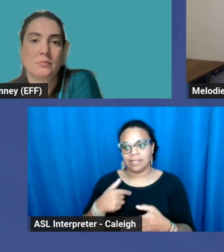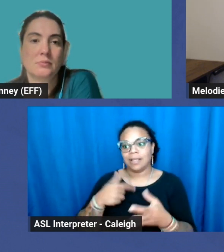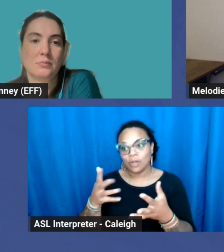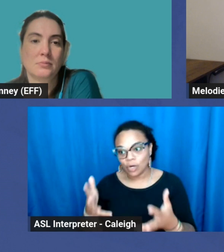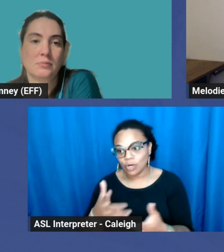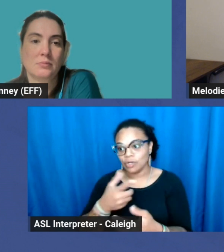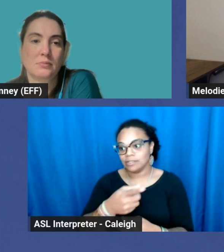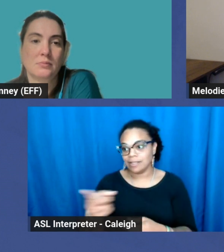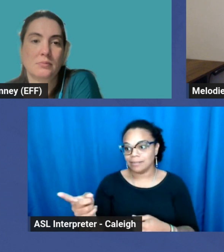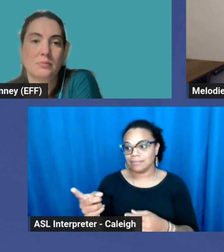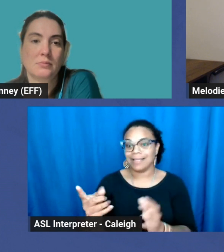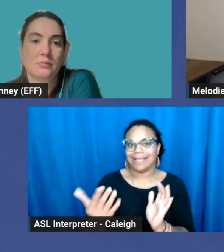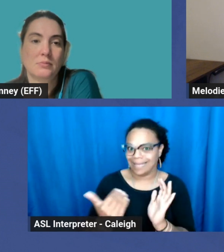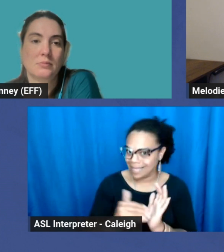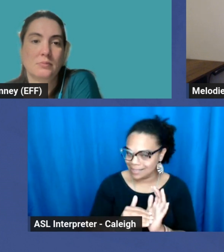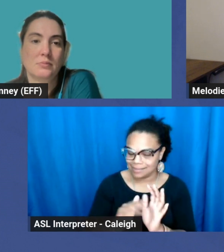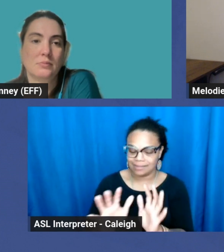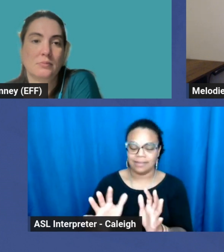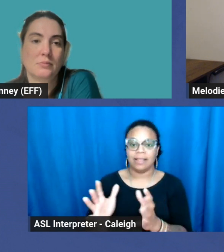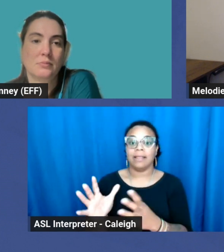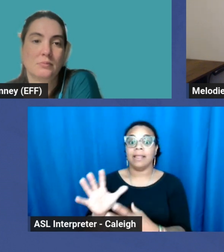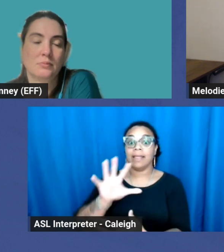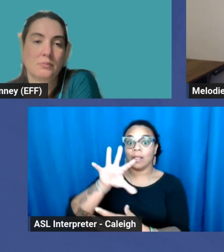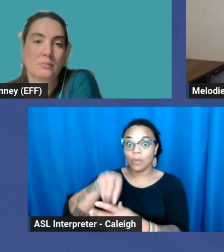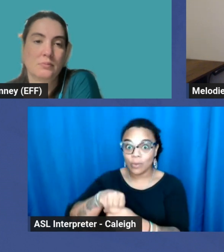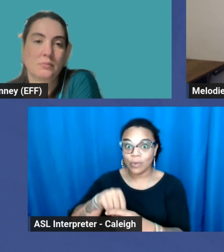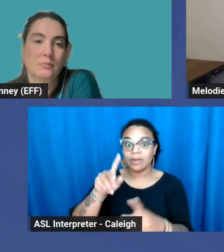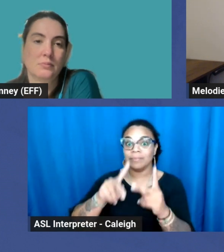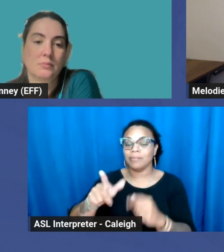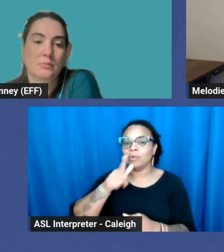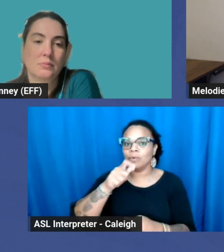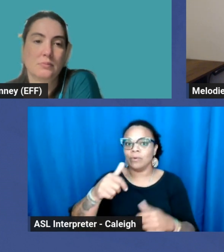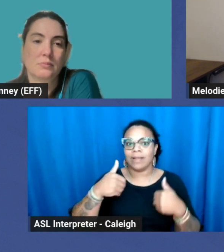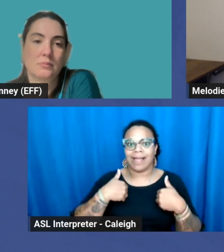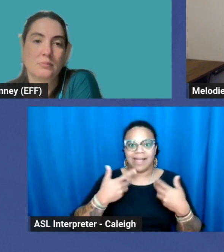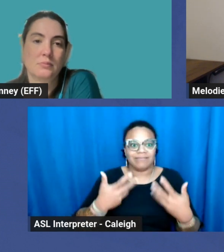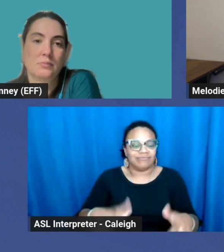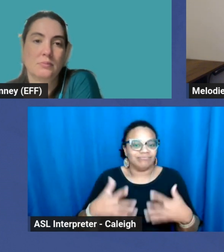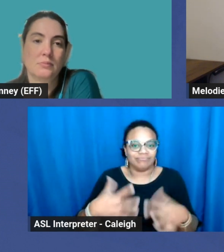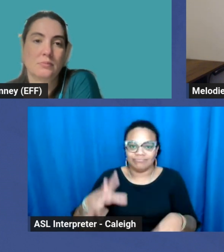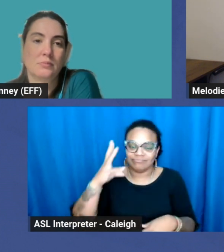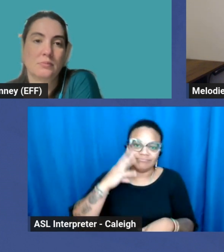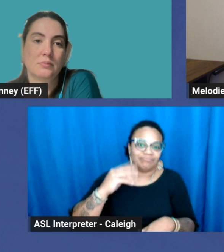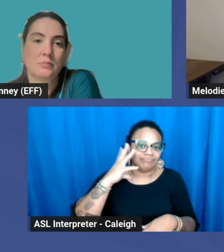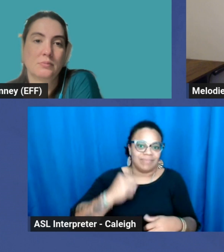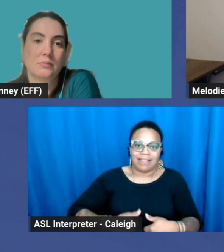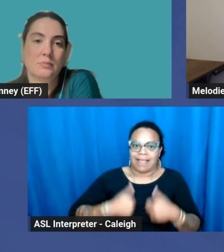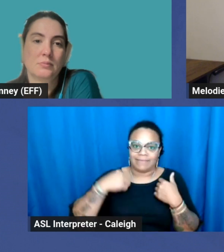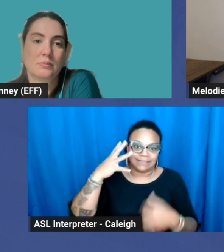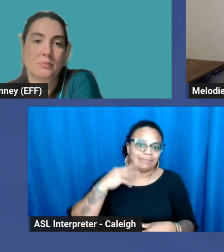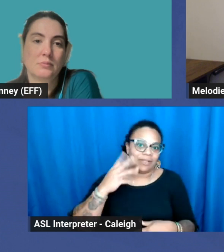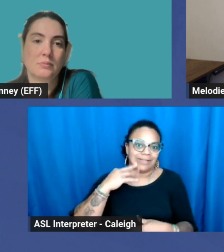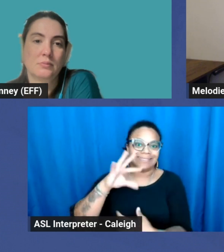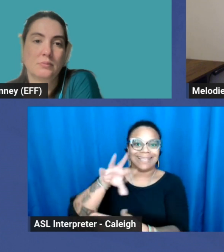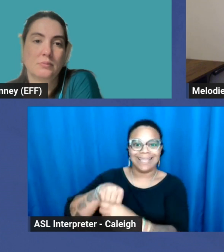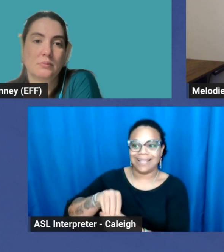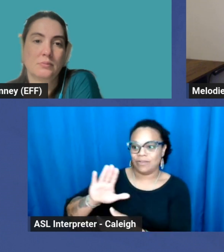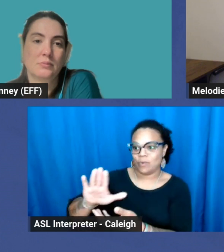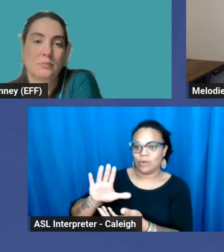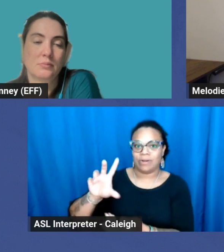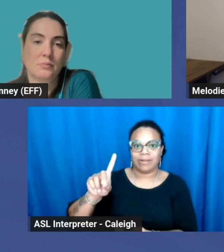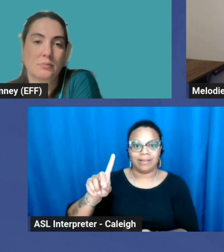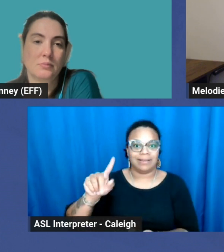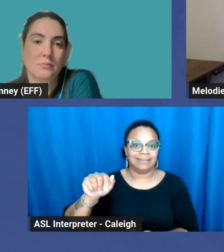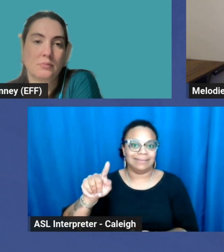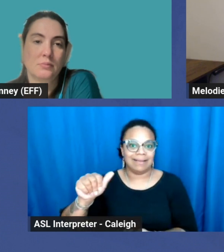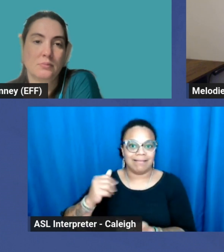to, again, include folks with lived experience in the data collection process,